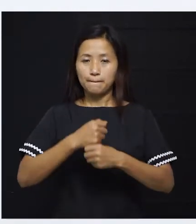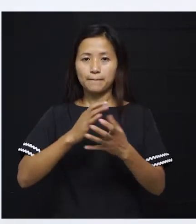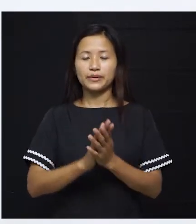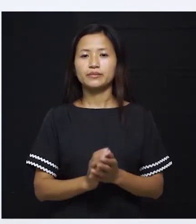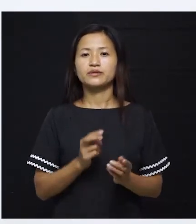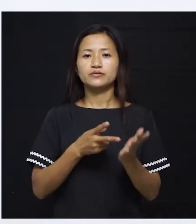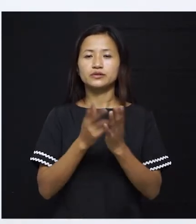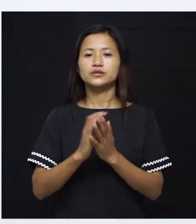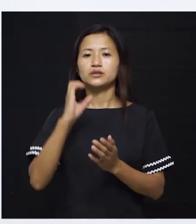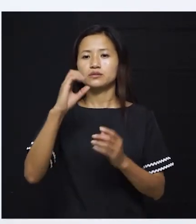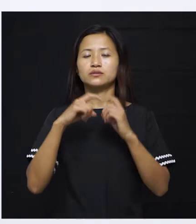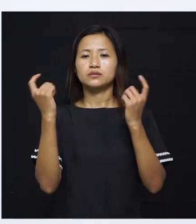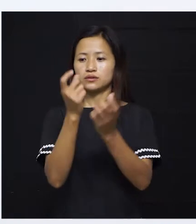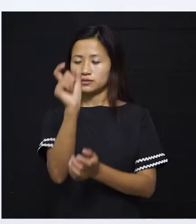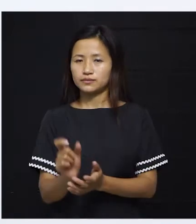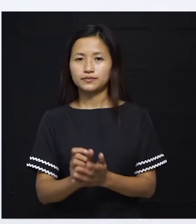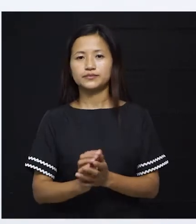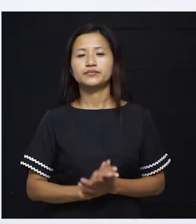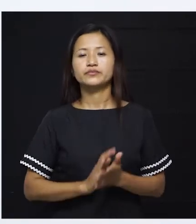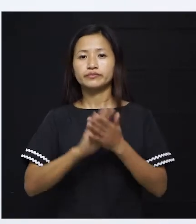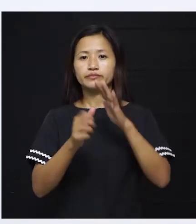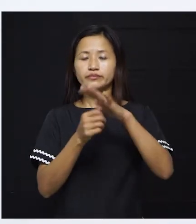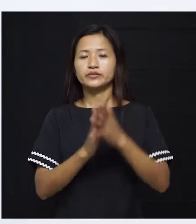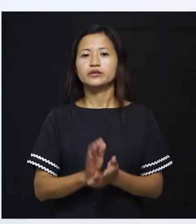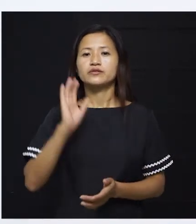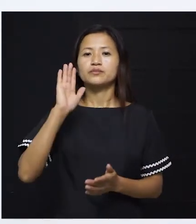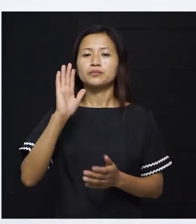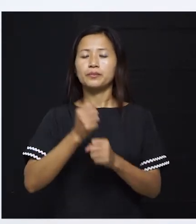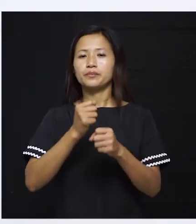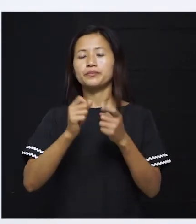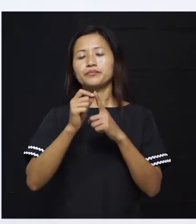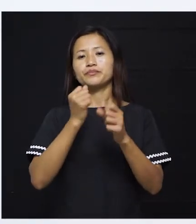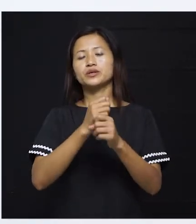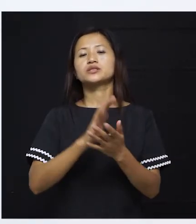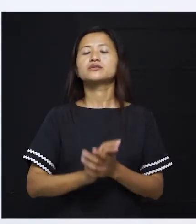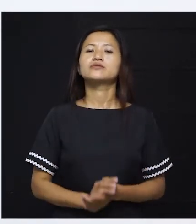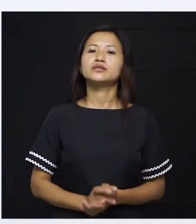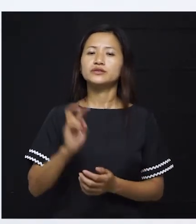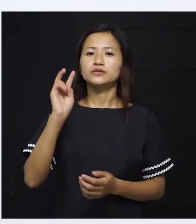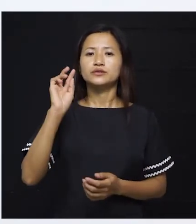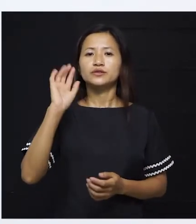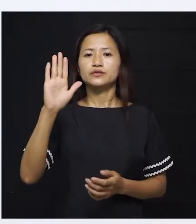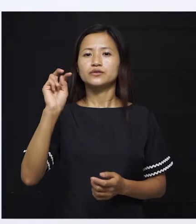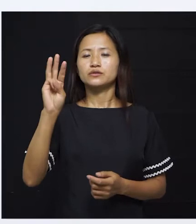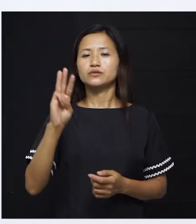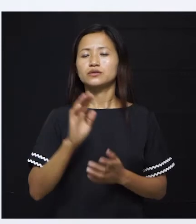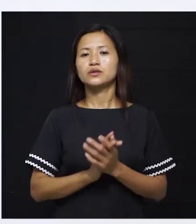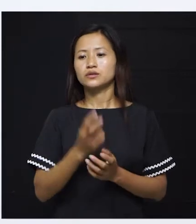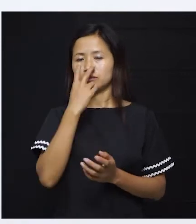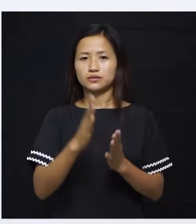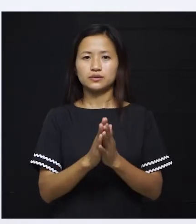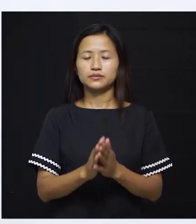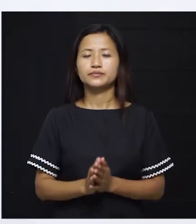council. Okay. So in page number 53, you can also see the village gate. You can have a glimpse of how the village